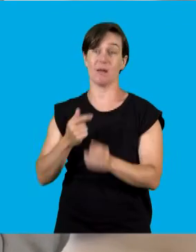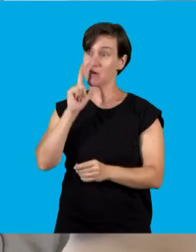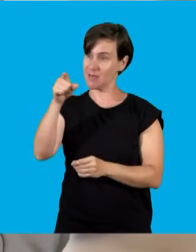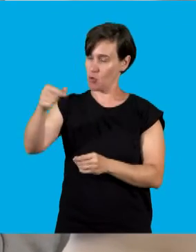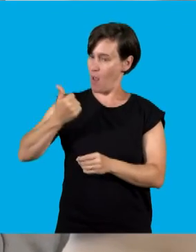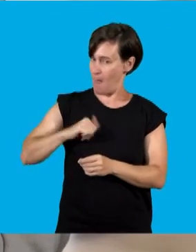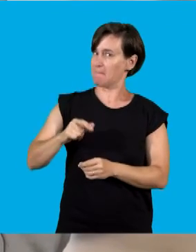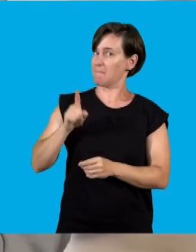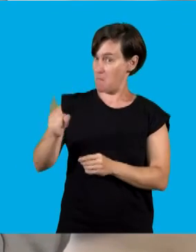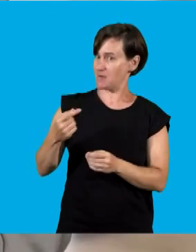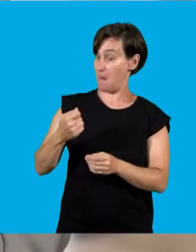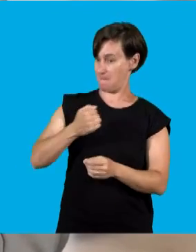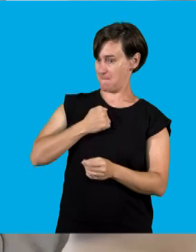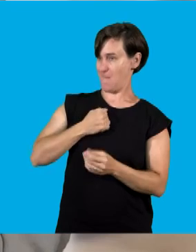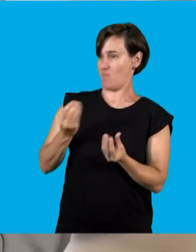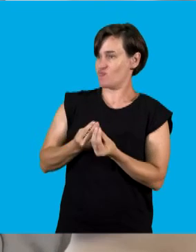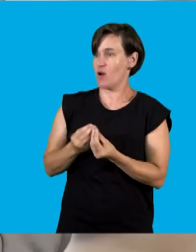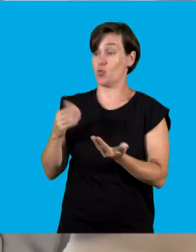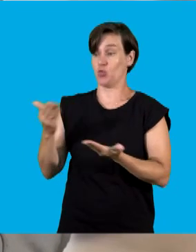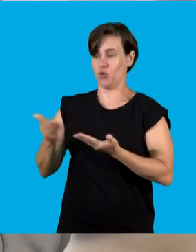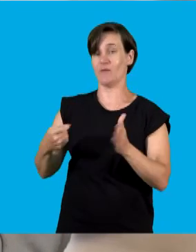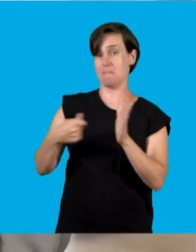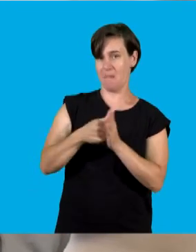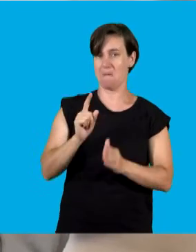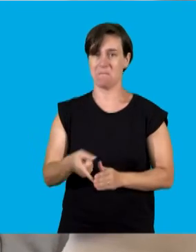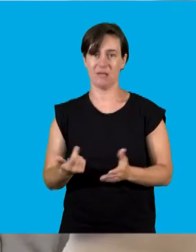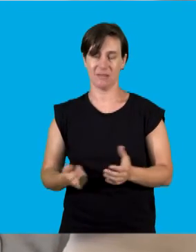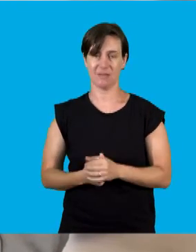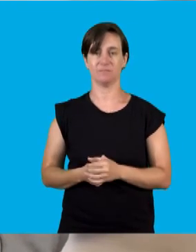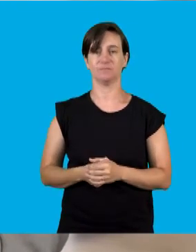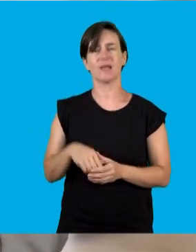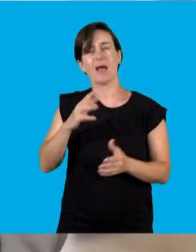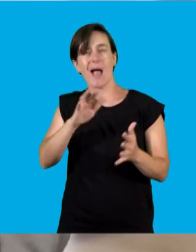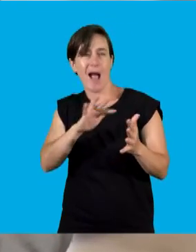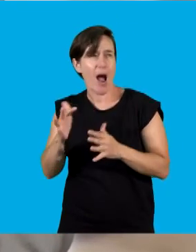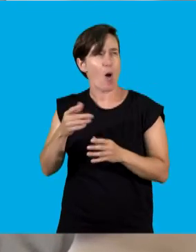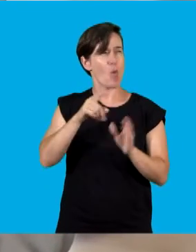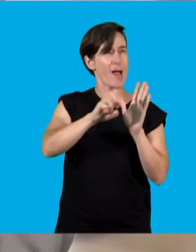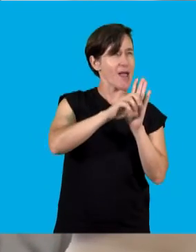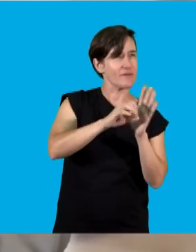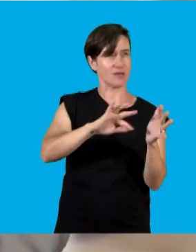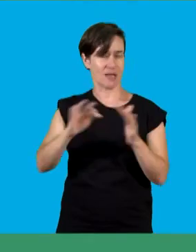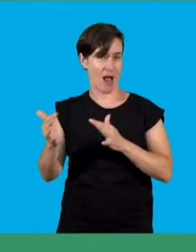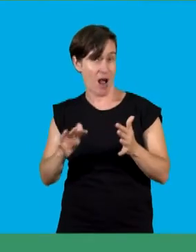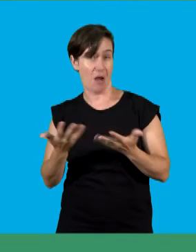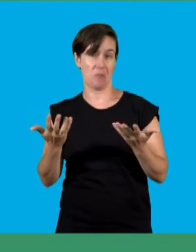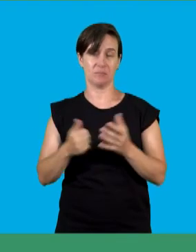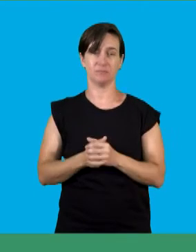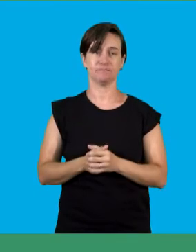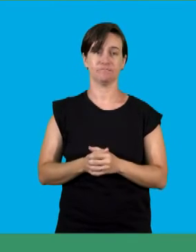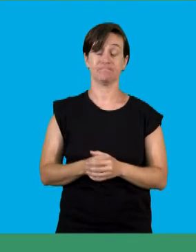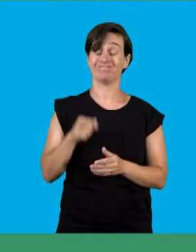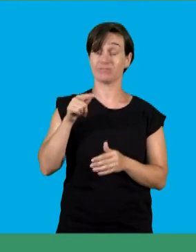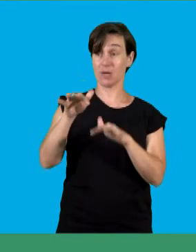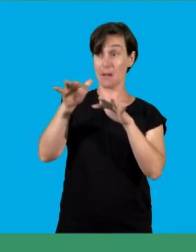then have to decide which how to advertise it, which mode of advertising are you going to use. When people have needs